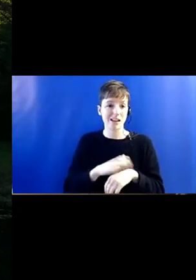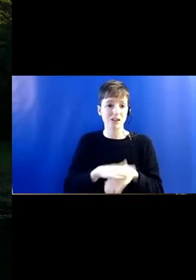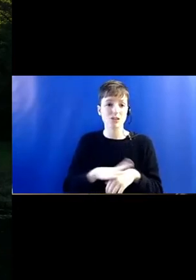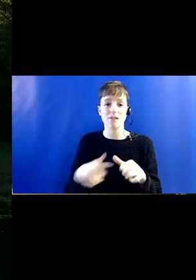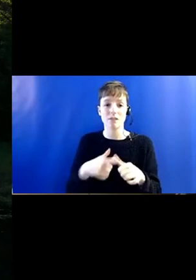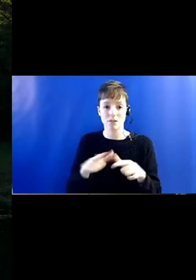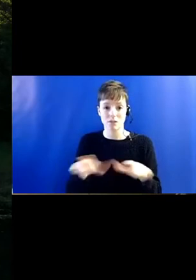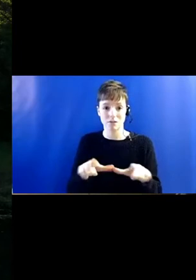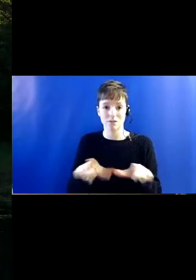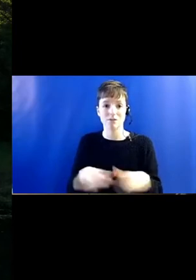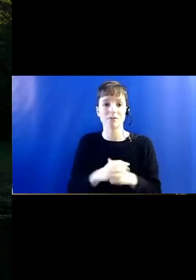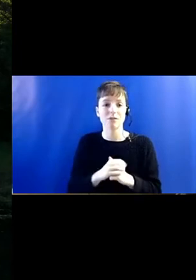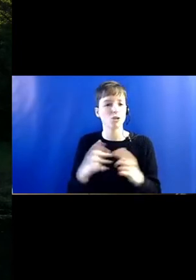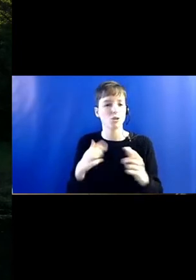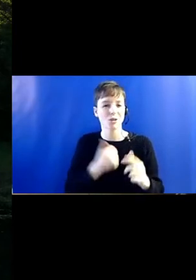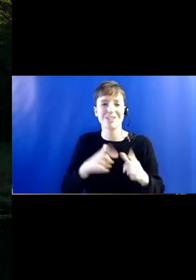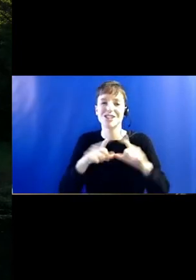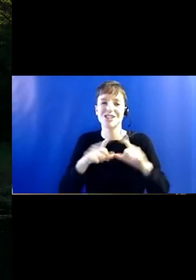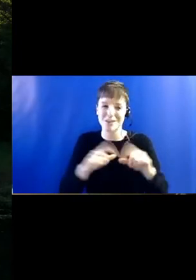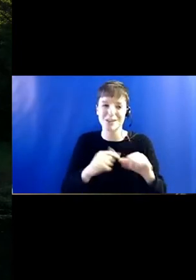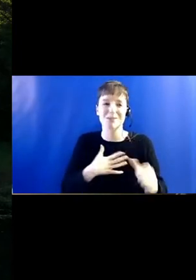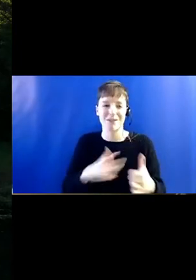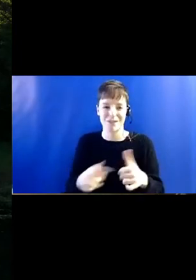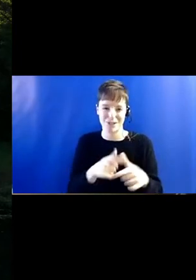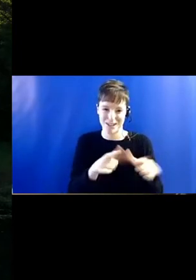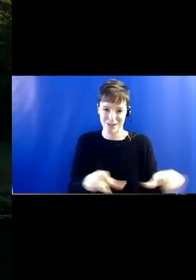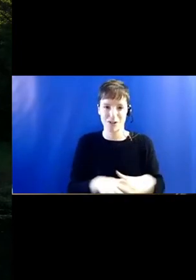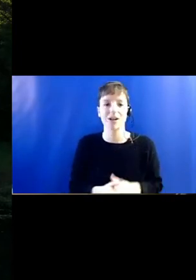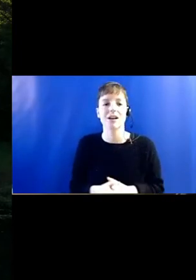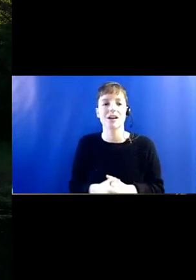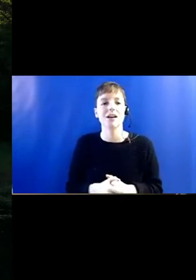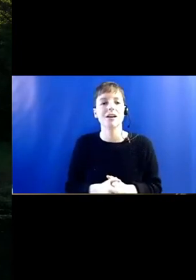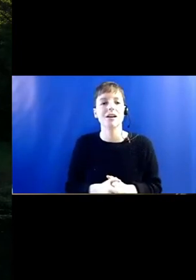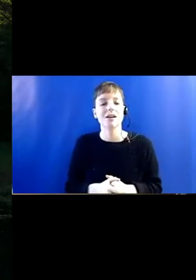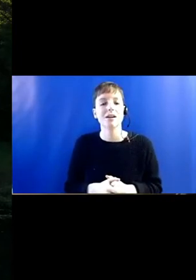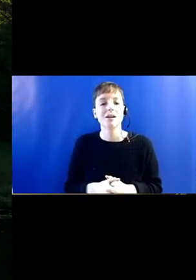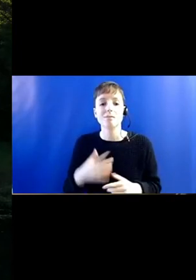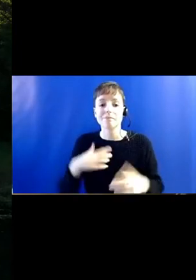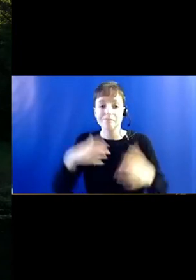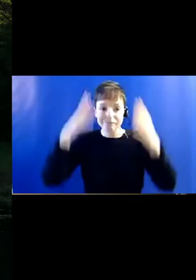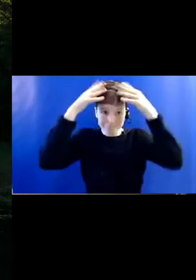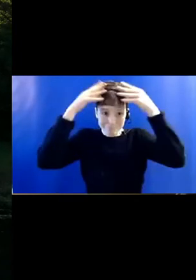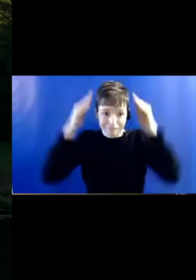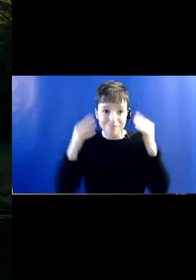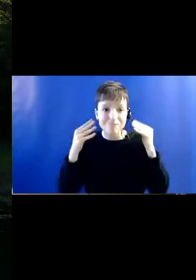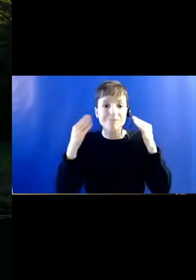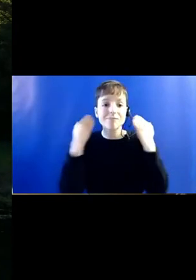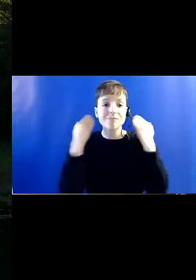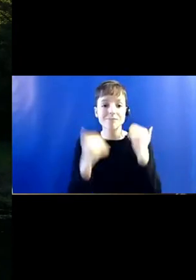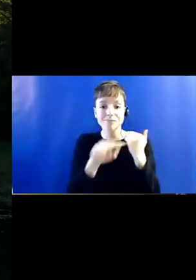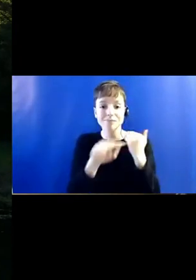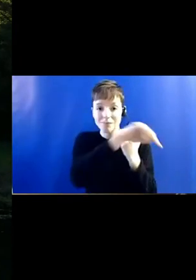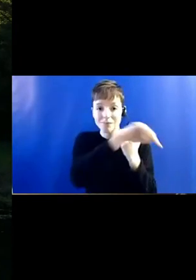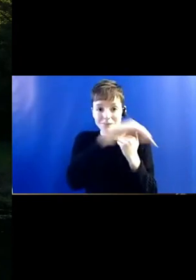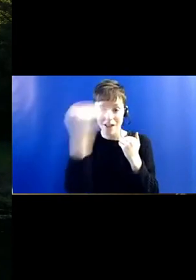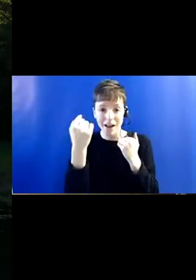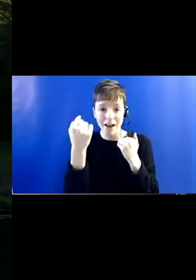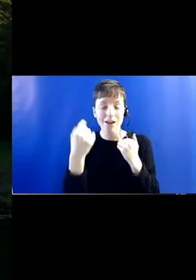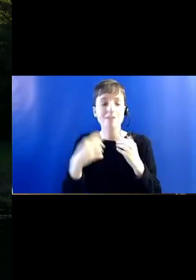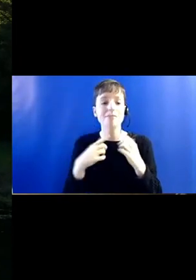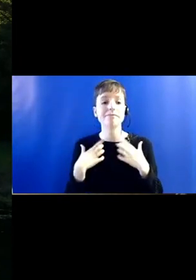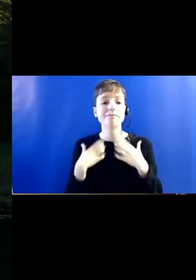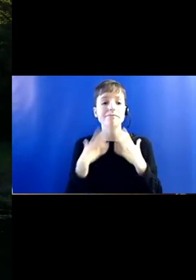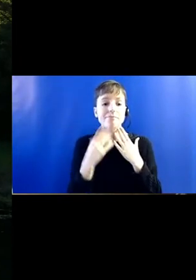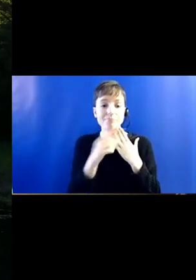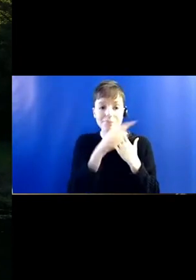wearing black long sleeve turtleneck shirt. My virtual background is a picture I took last summer in